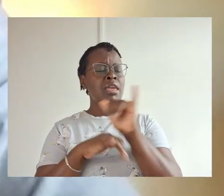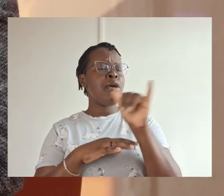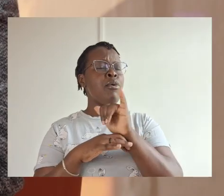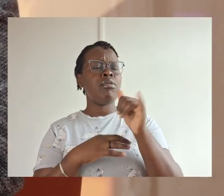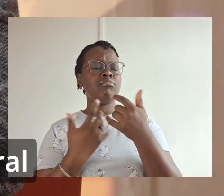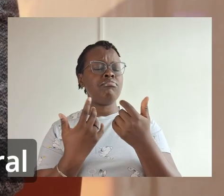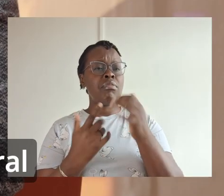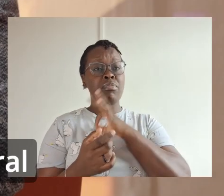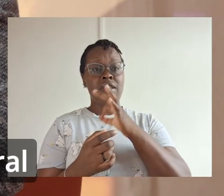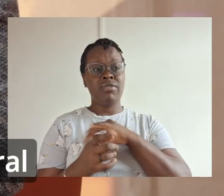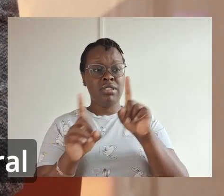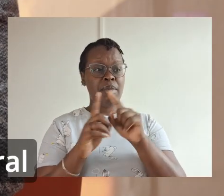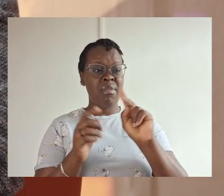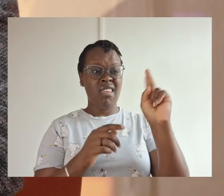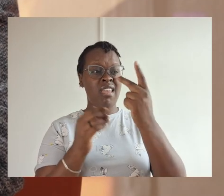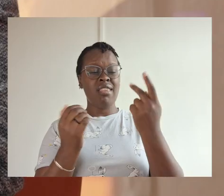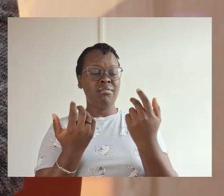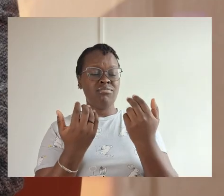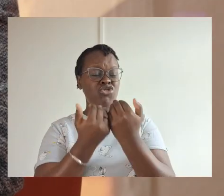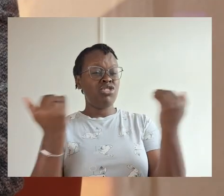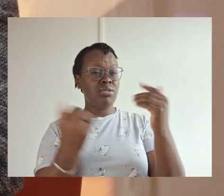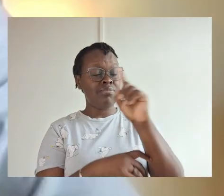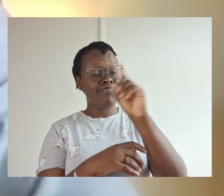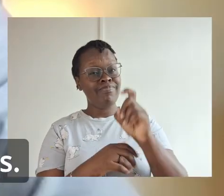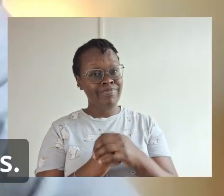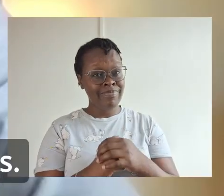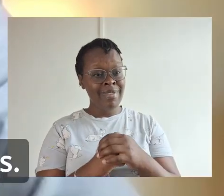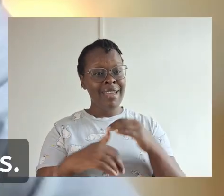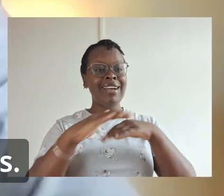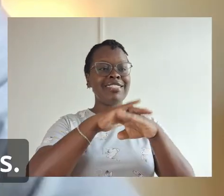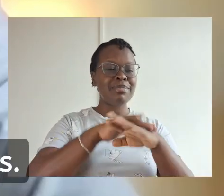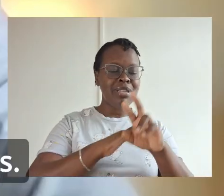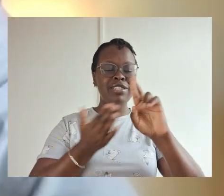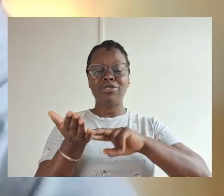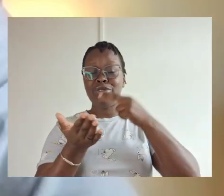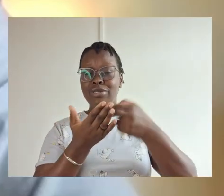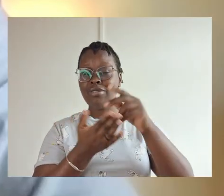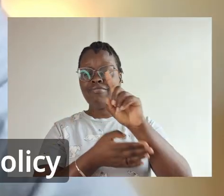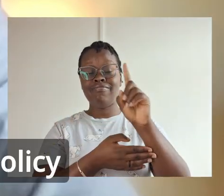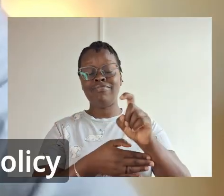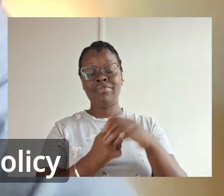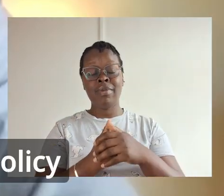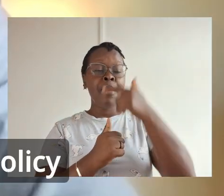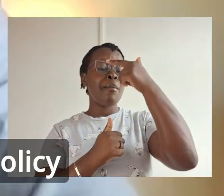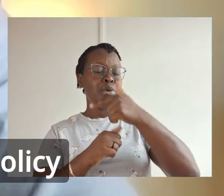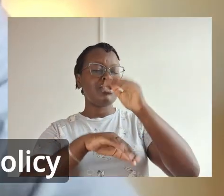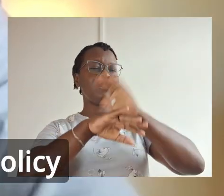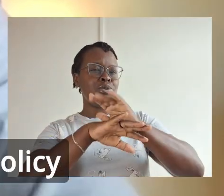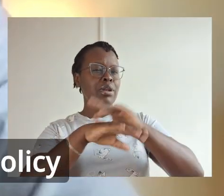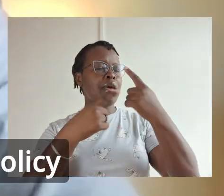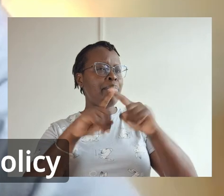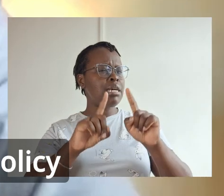student. Since they are limited by several infrastructure in terms of mobility, in terms of resources. So policy is good,